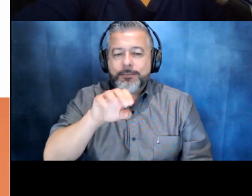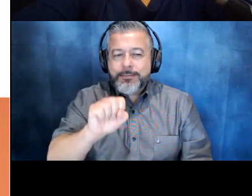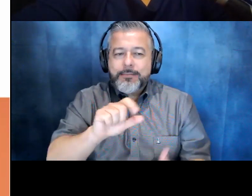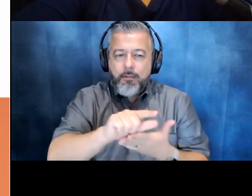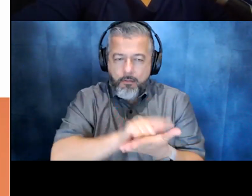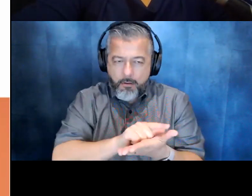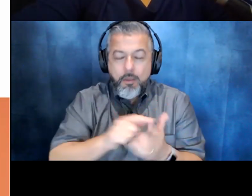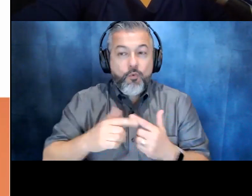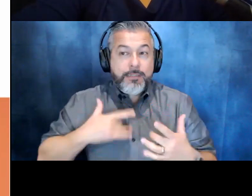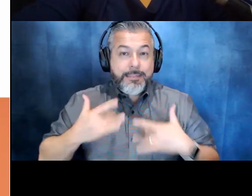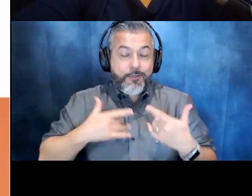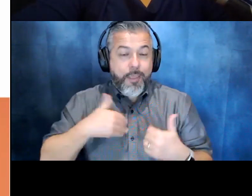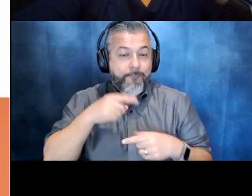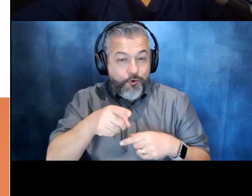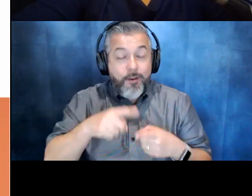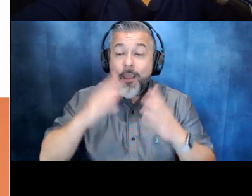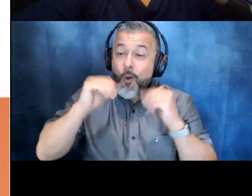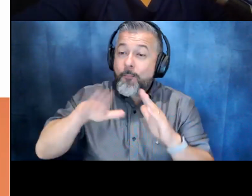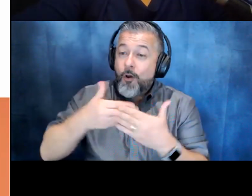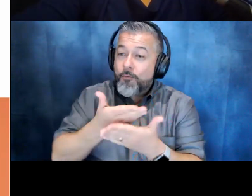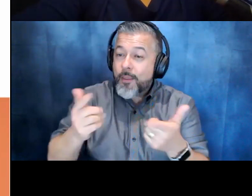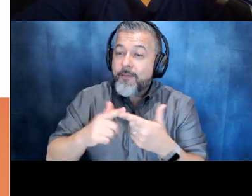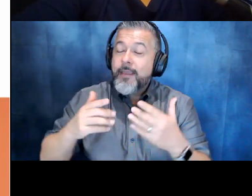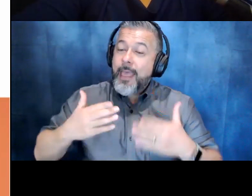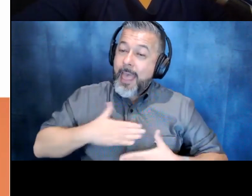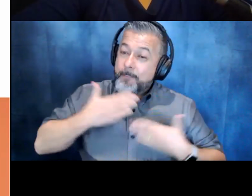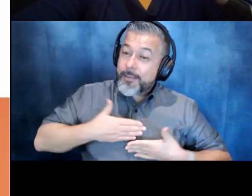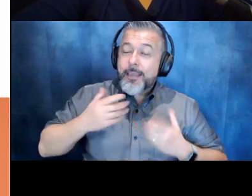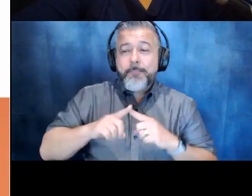her. I hope you all have a very happy but socially distanced